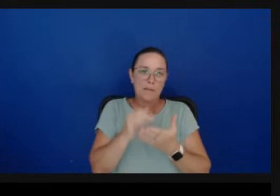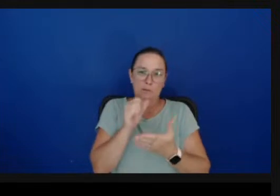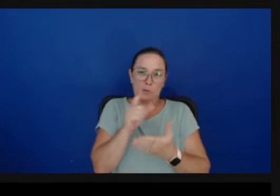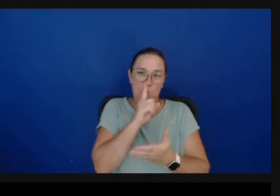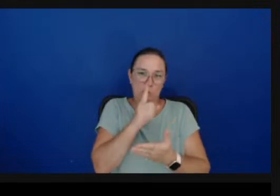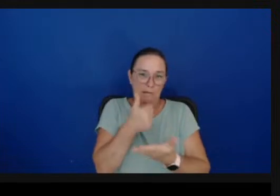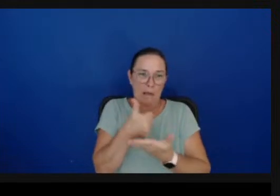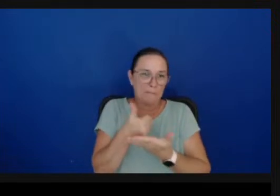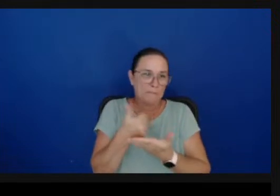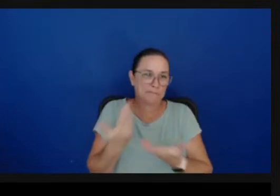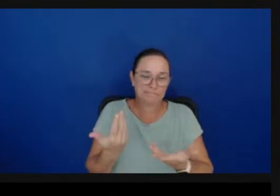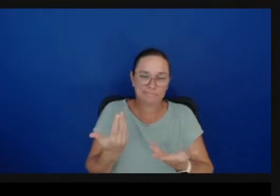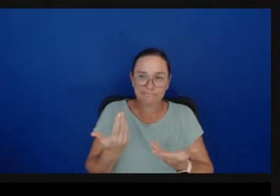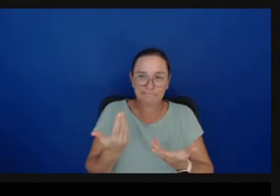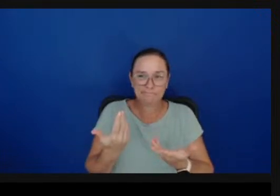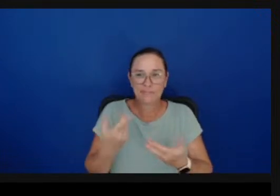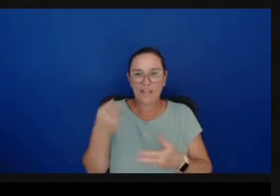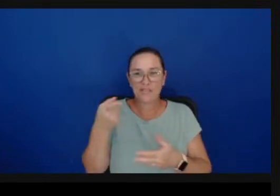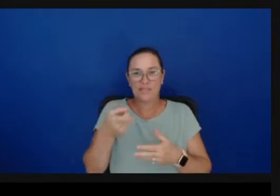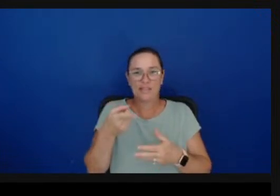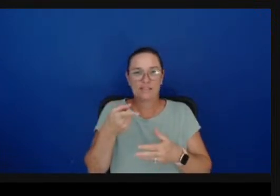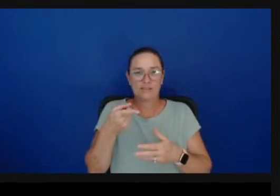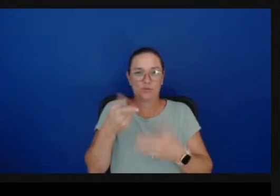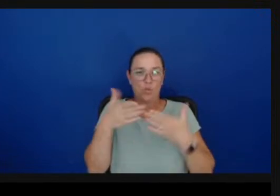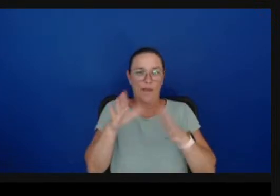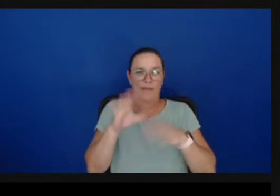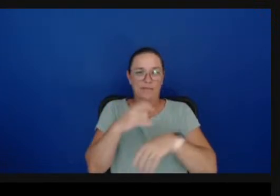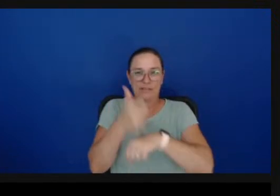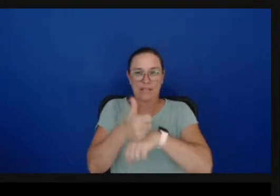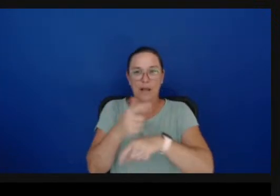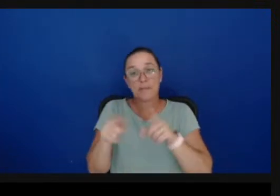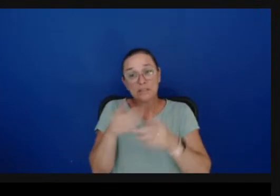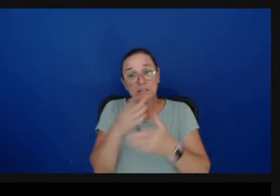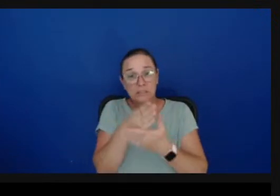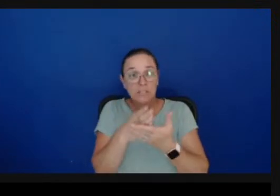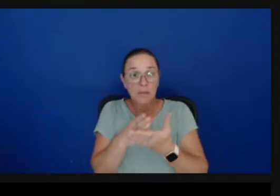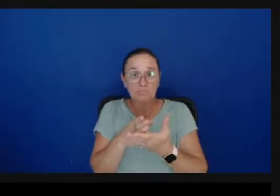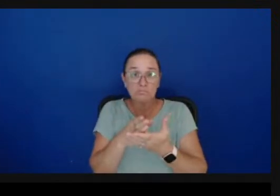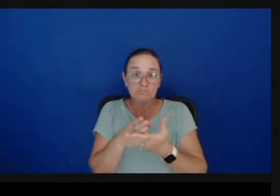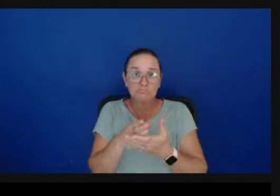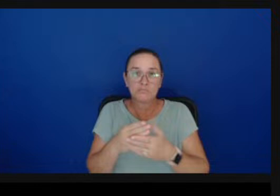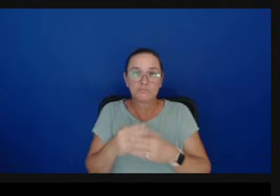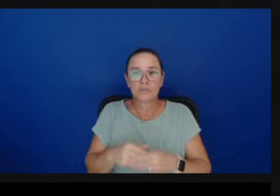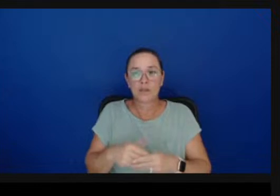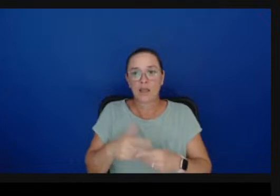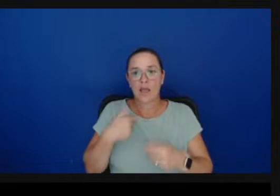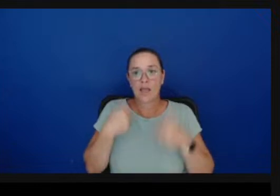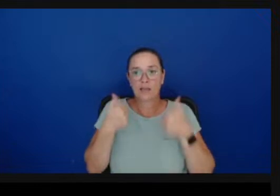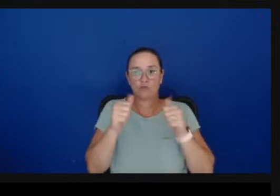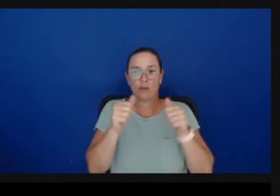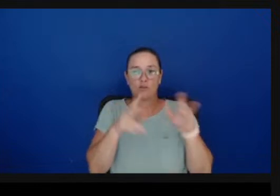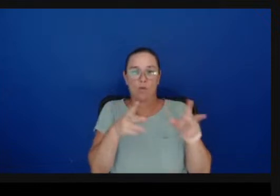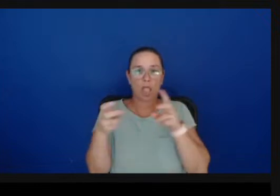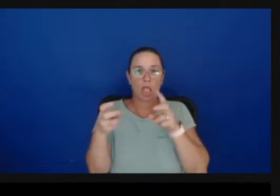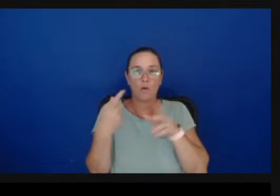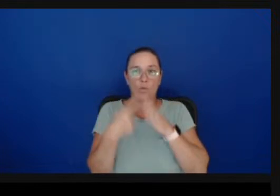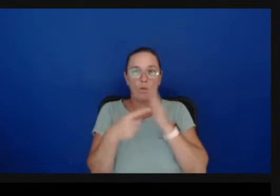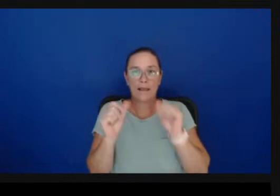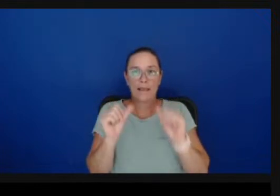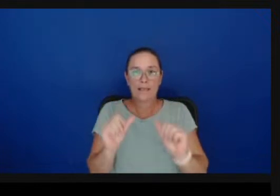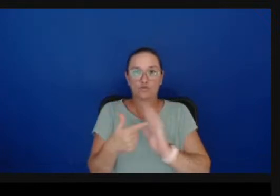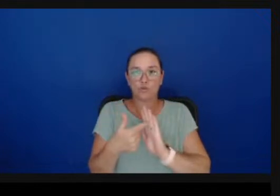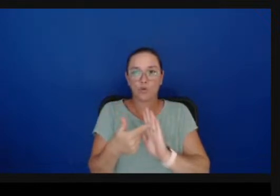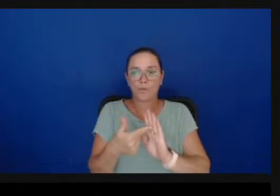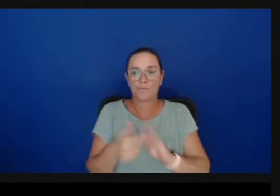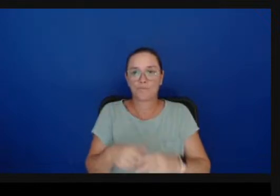this format, but some of them are. And I'll try to pull out what I can to share with you guys. So